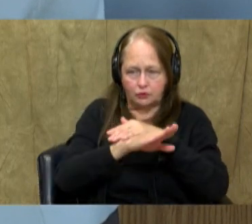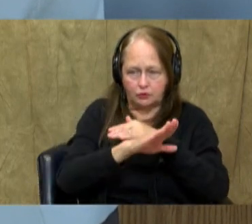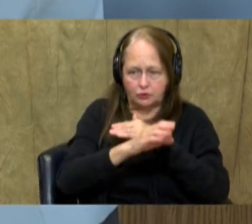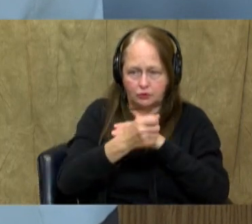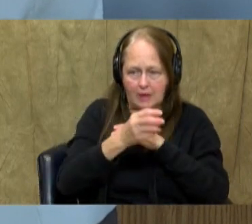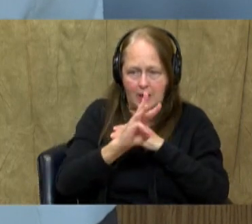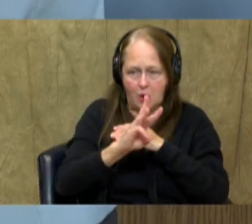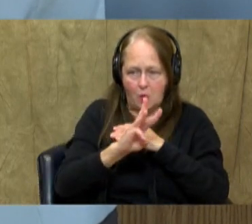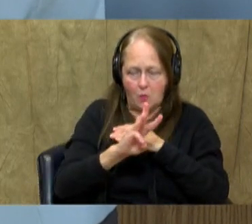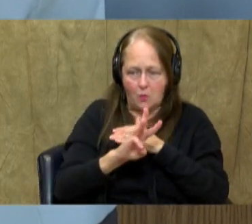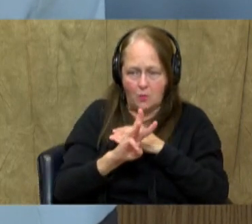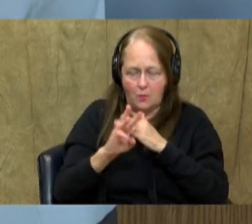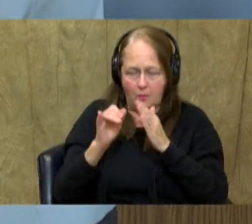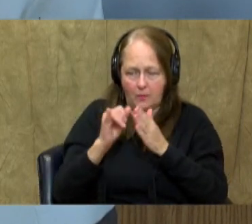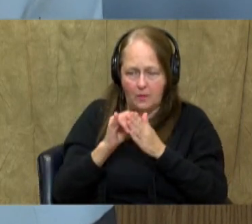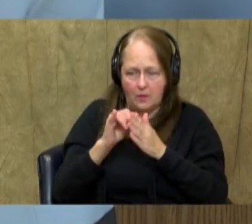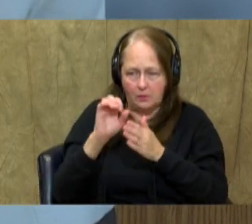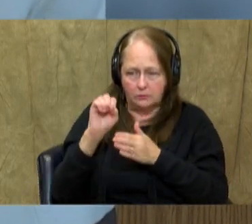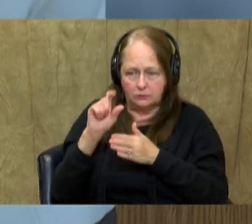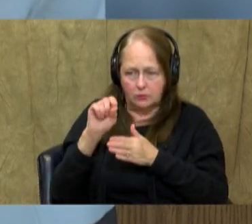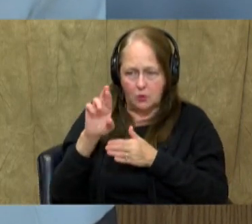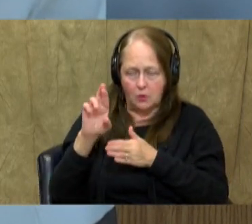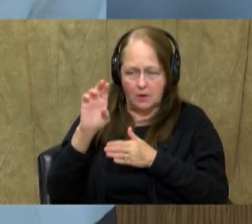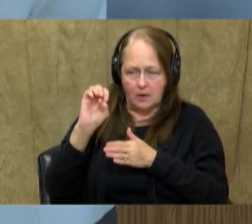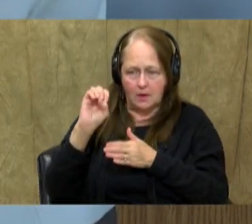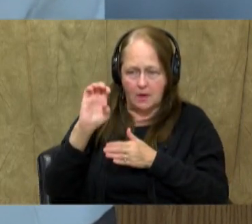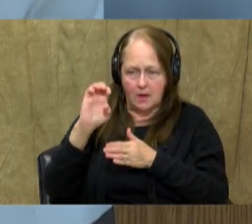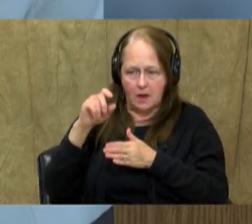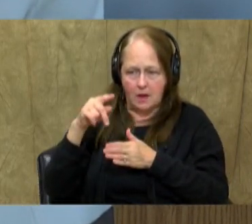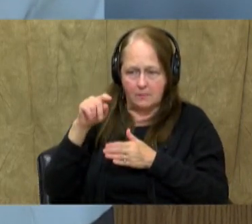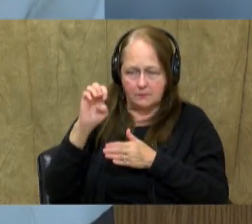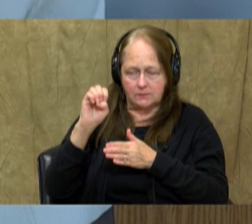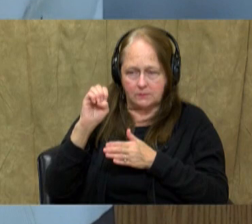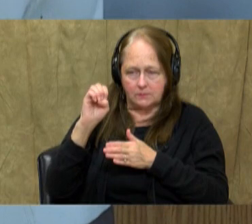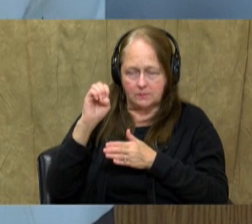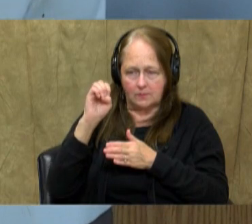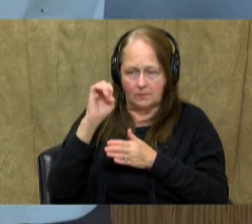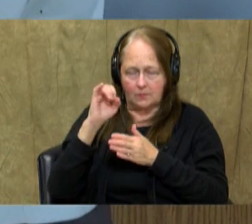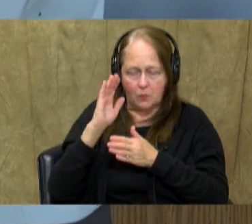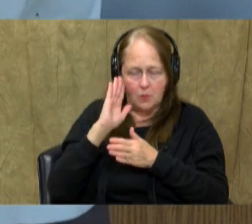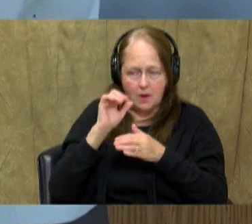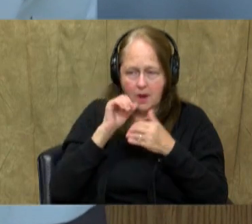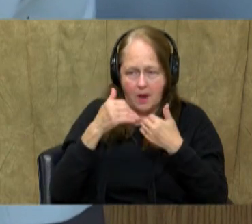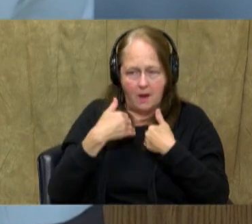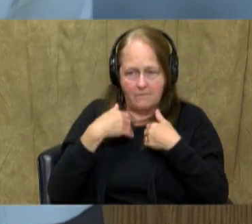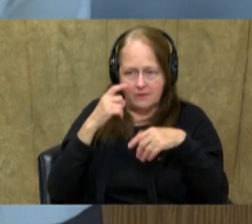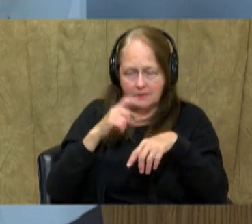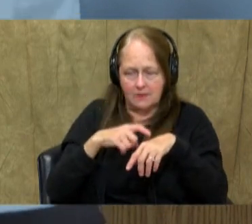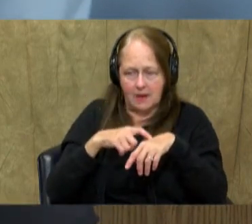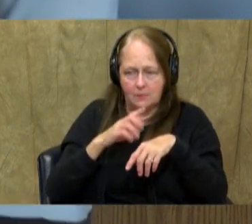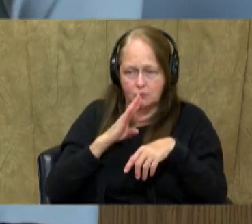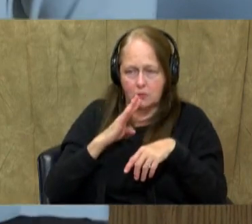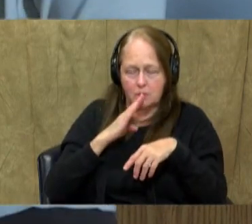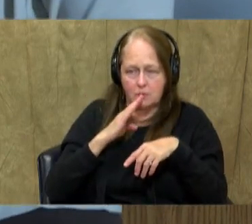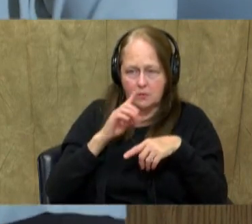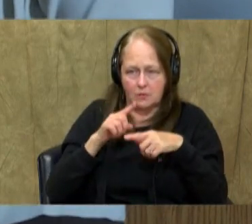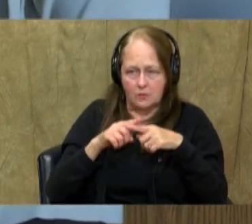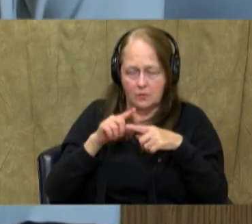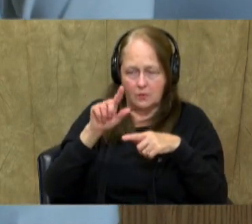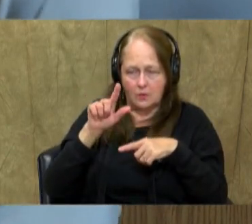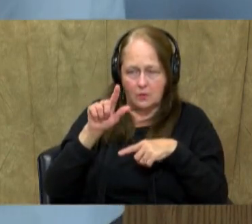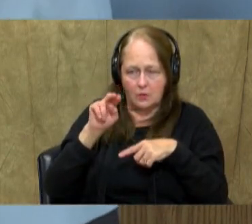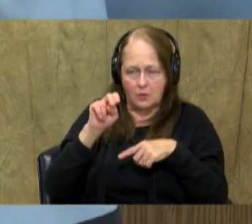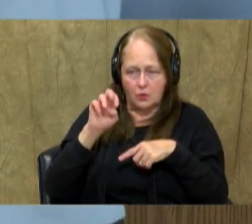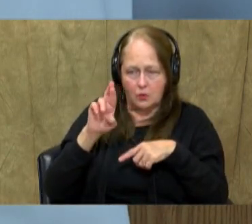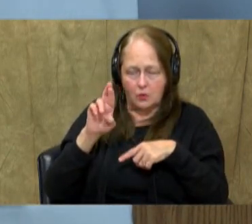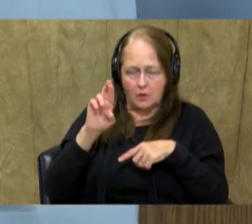see the solar eclipse. That shadow is actually broken into 2 points, but we don't have time to talk about that today. Let's get to a lunar